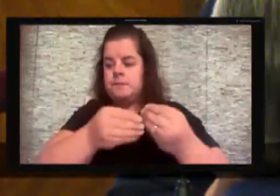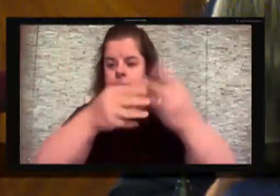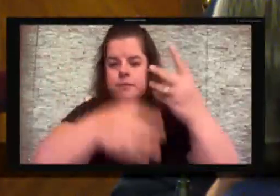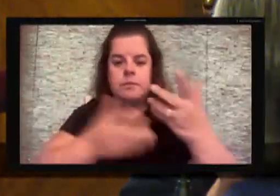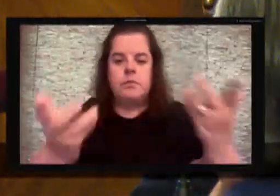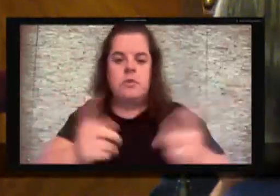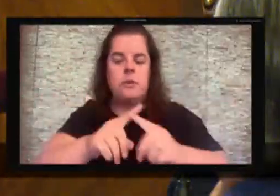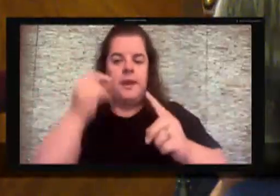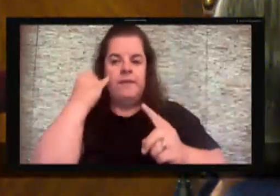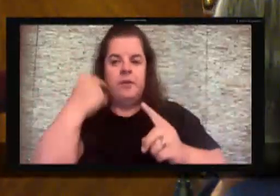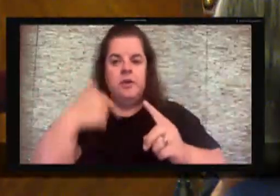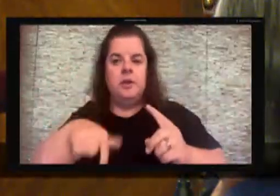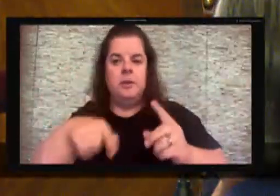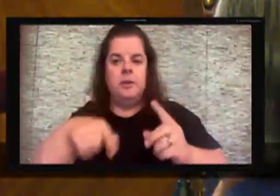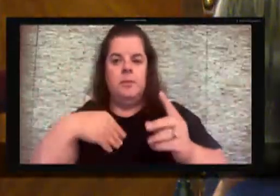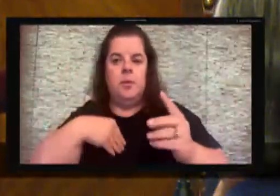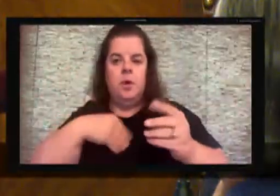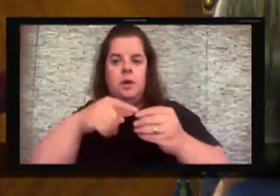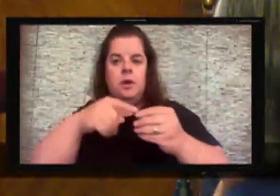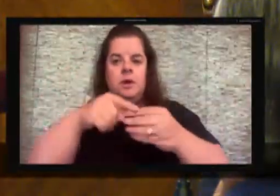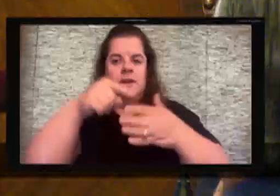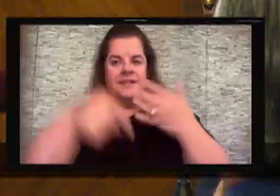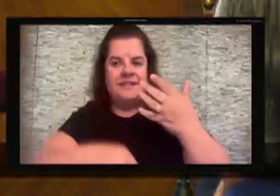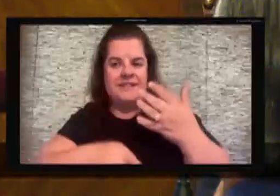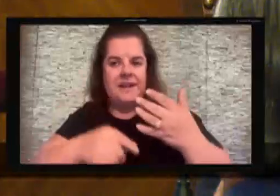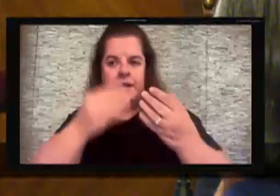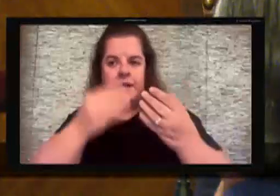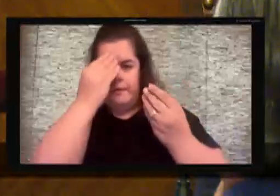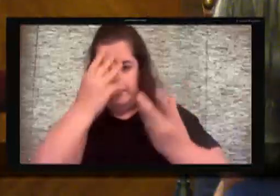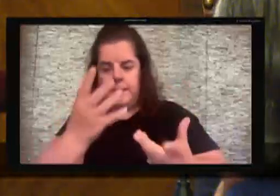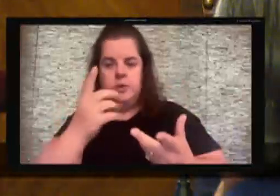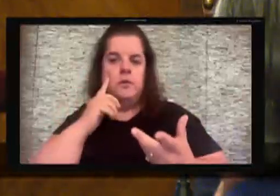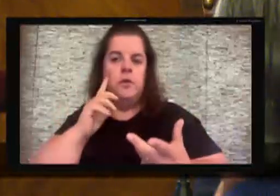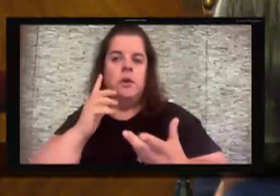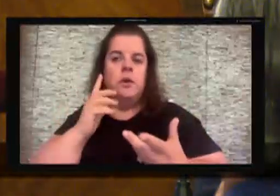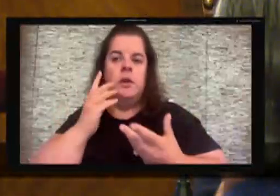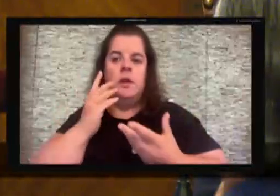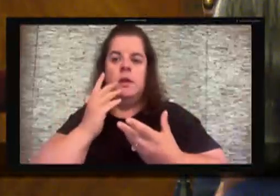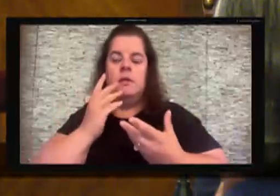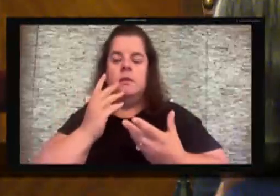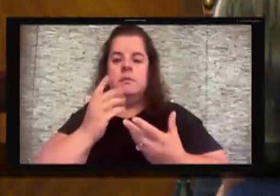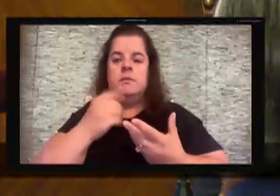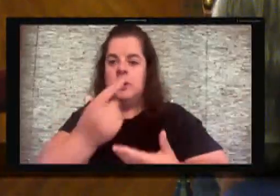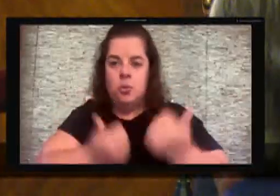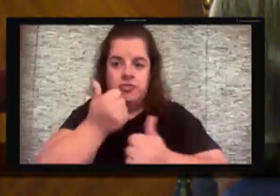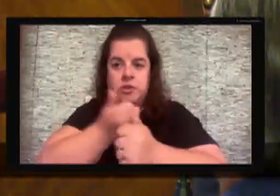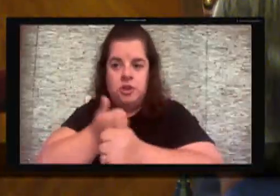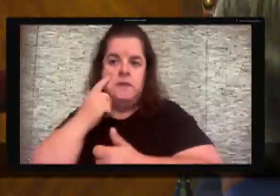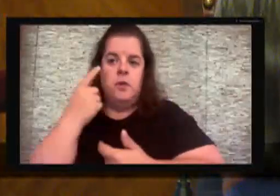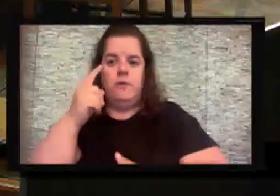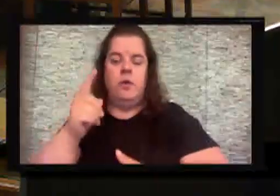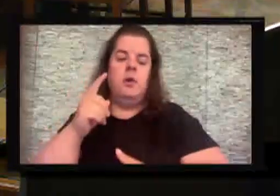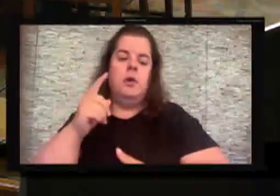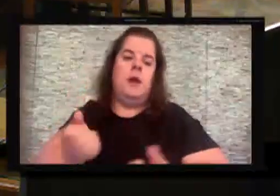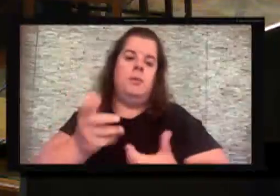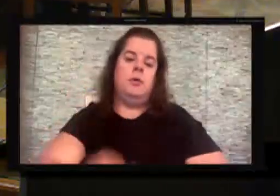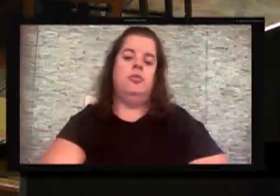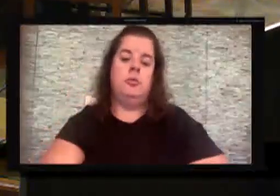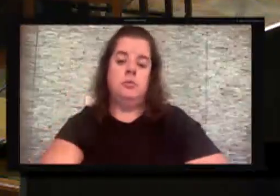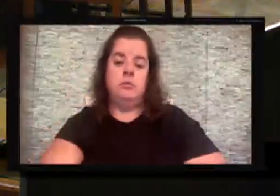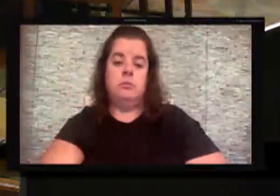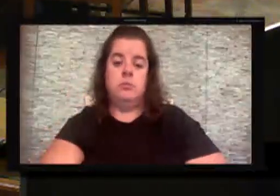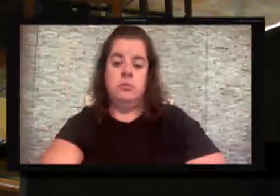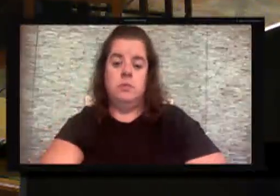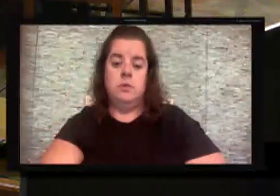detail, we'd be happy to get you more detail to tell you exactly what those items are going to and the exact amount. So one question